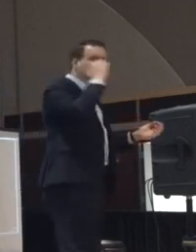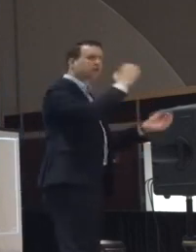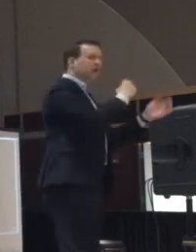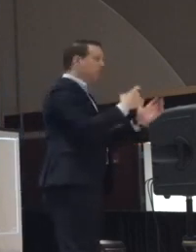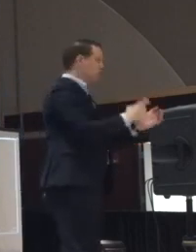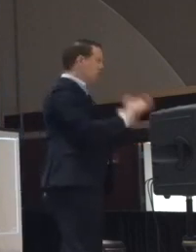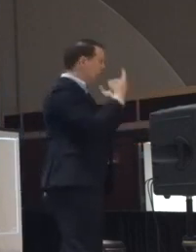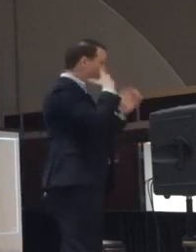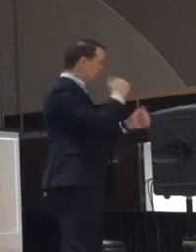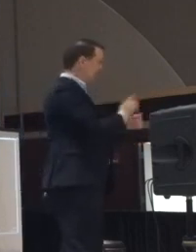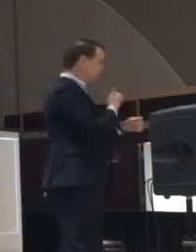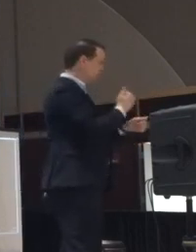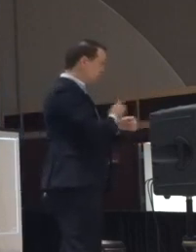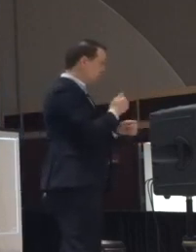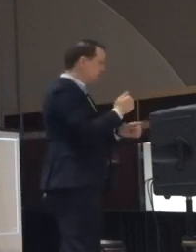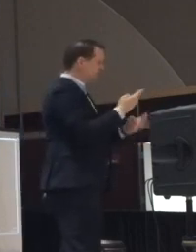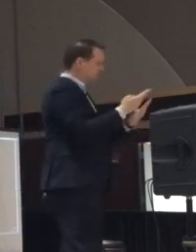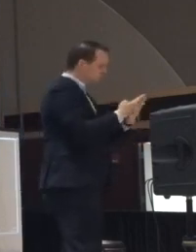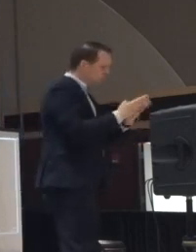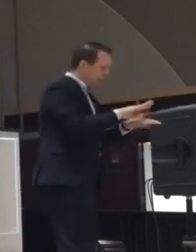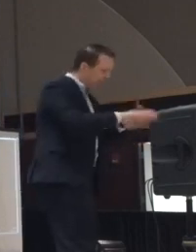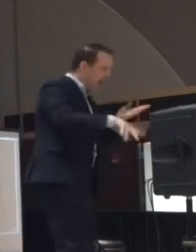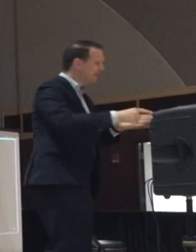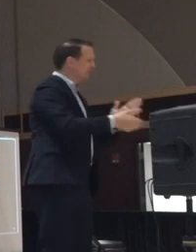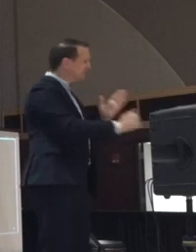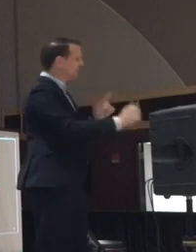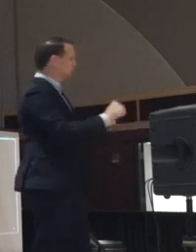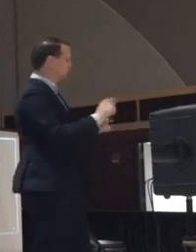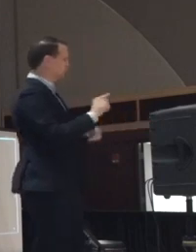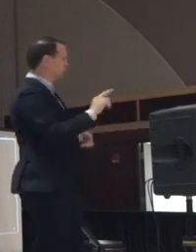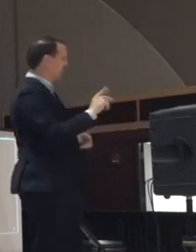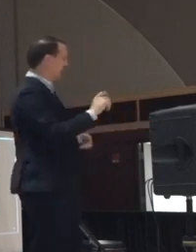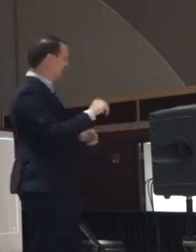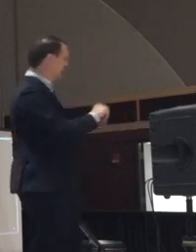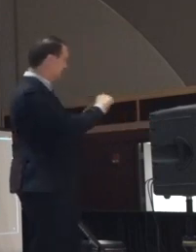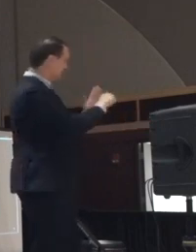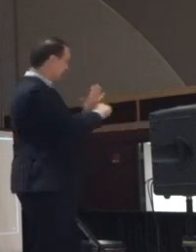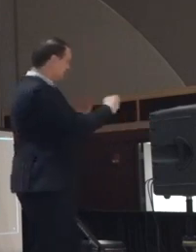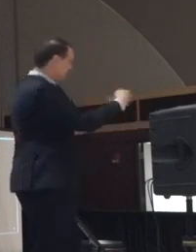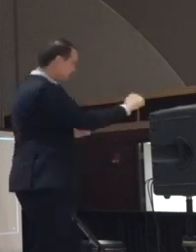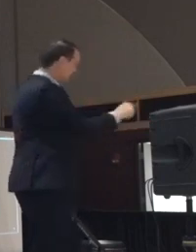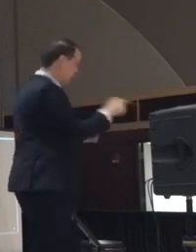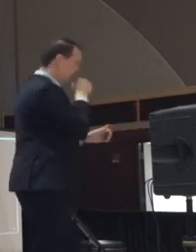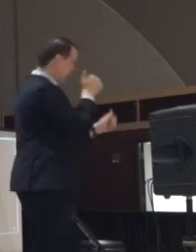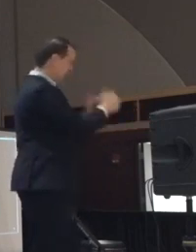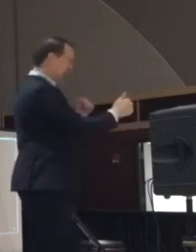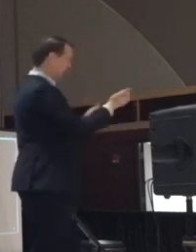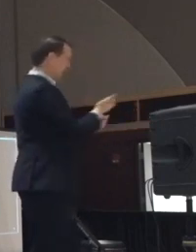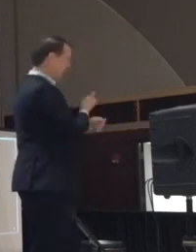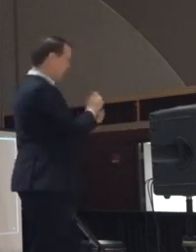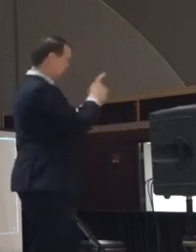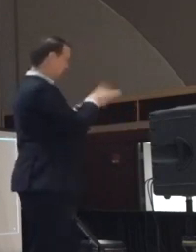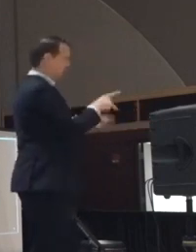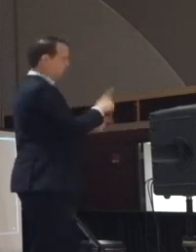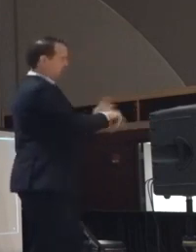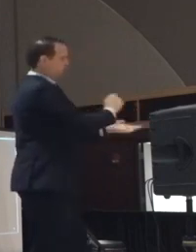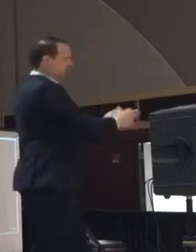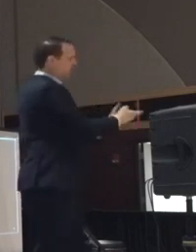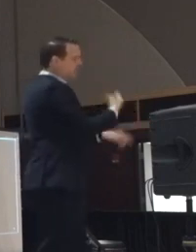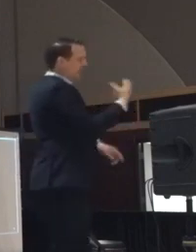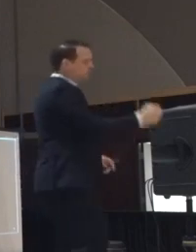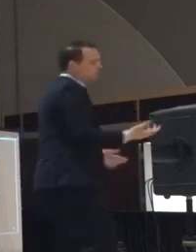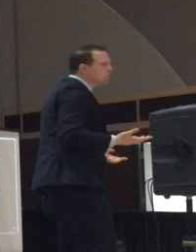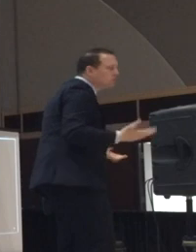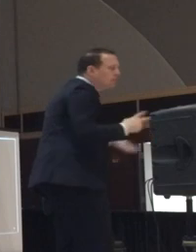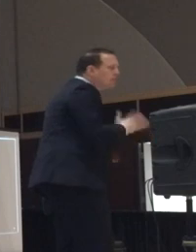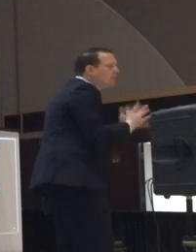requirement for algebra is screening out your skilled tradespeople. In the state of Pennsylvania, if you don't pass the algebra test, you don't graduate from high school.